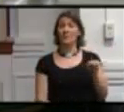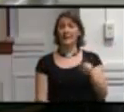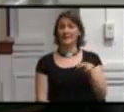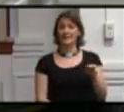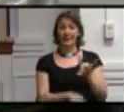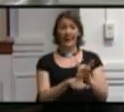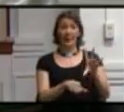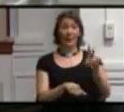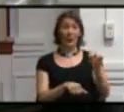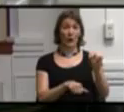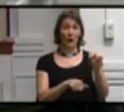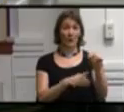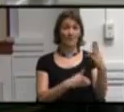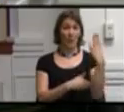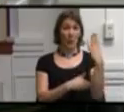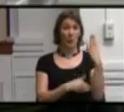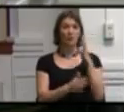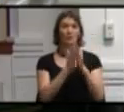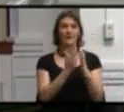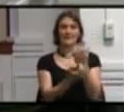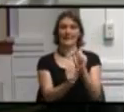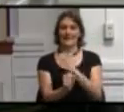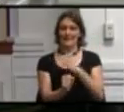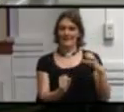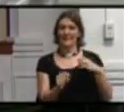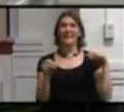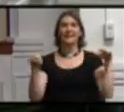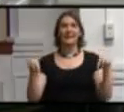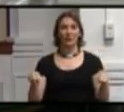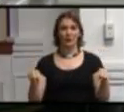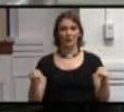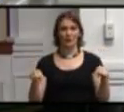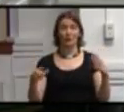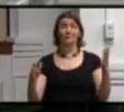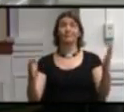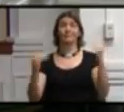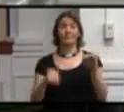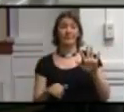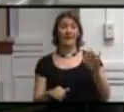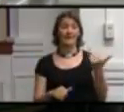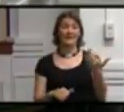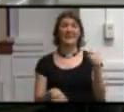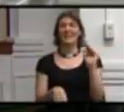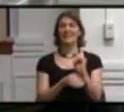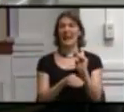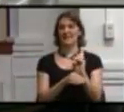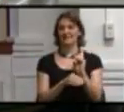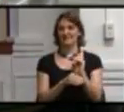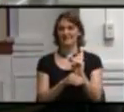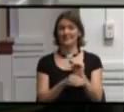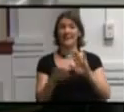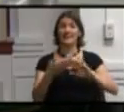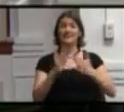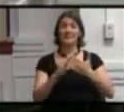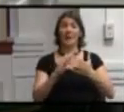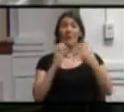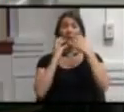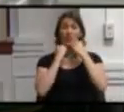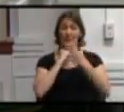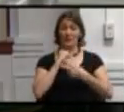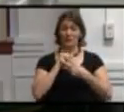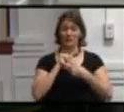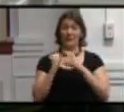22nd, 8:30, traffic safety committee, select board meeting room. 5:15 p.m., Conservation